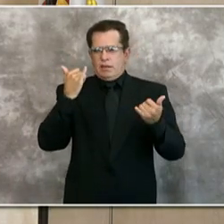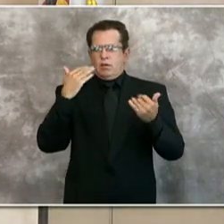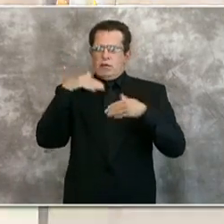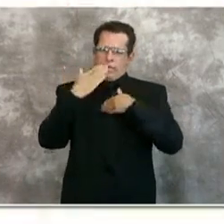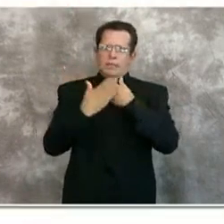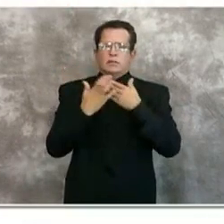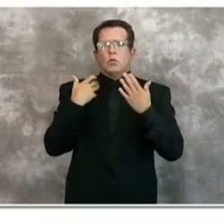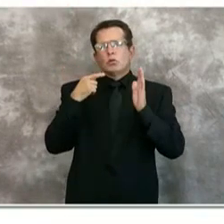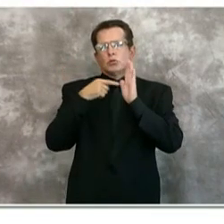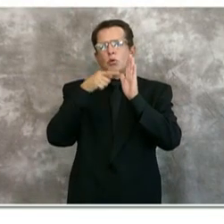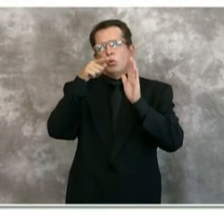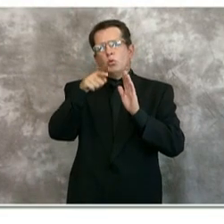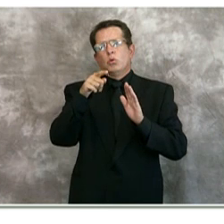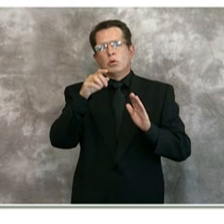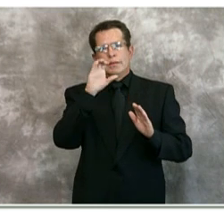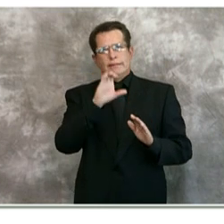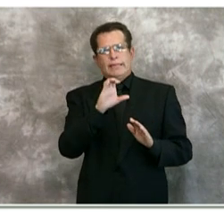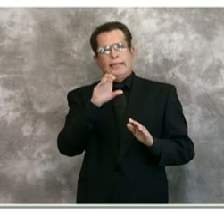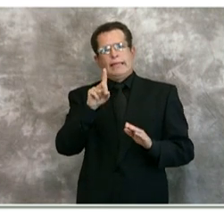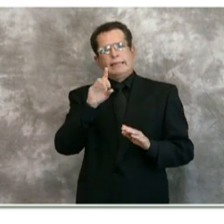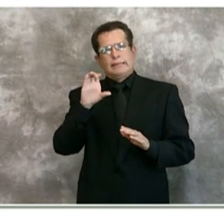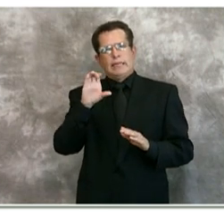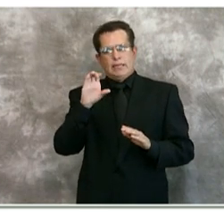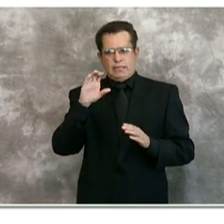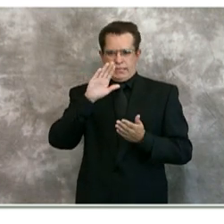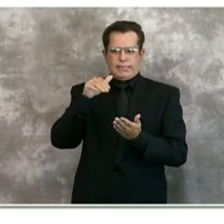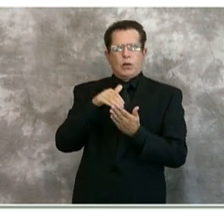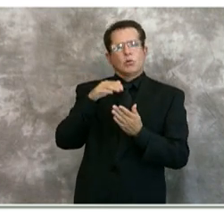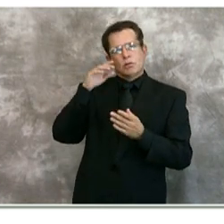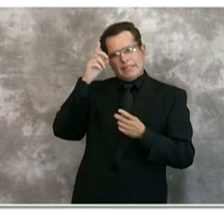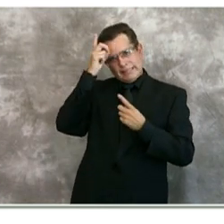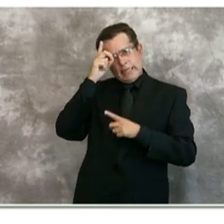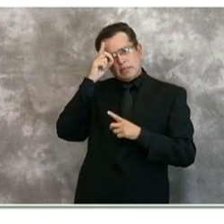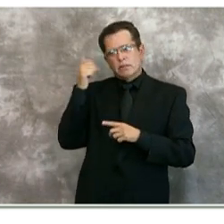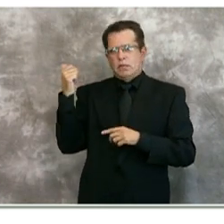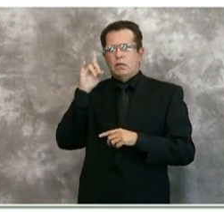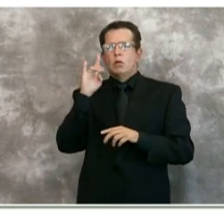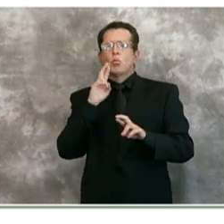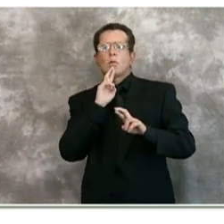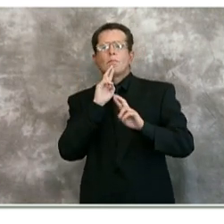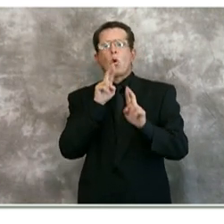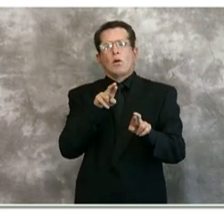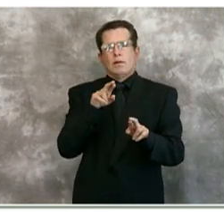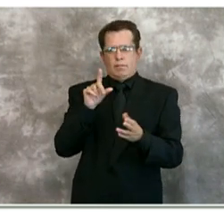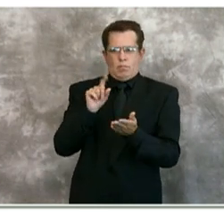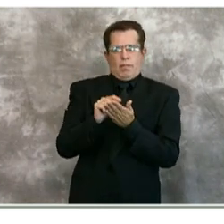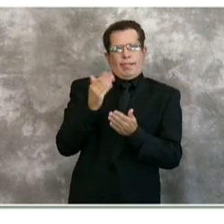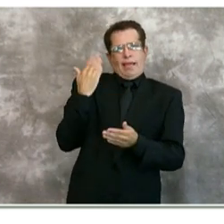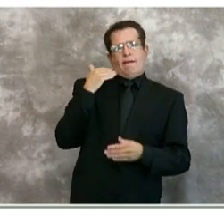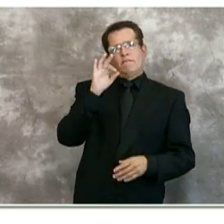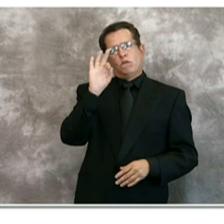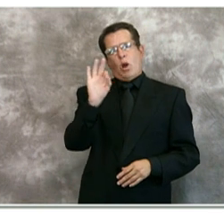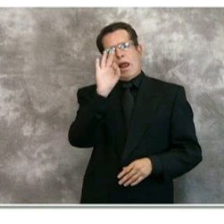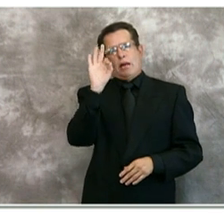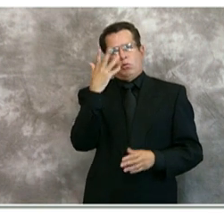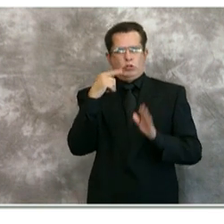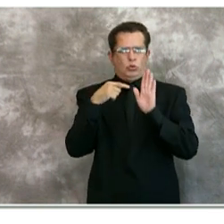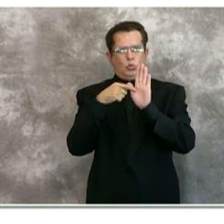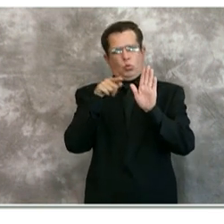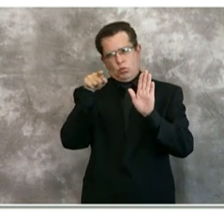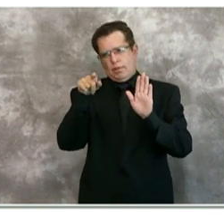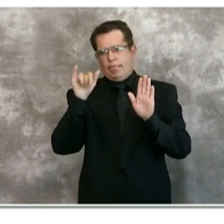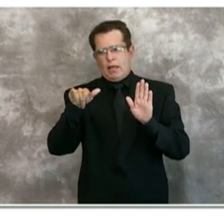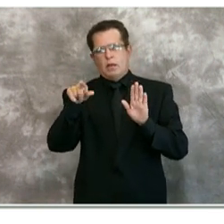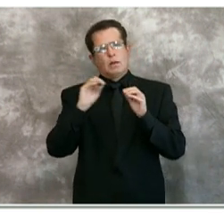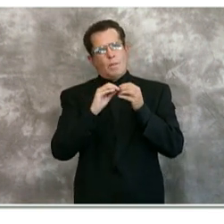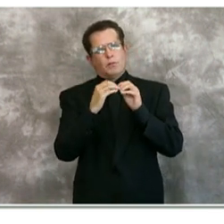recent CDC morbidity and mortality weekly report that was published last Friday.